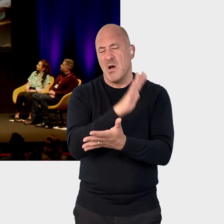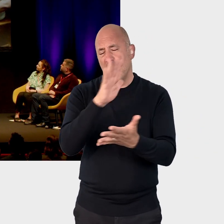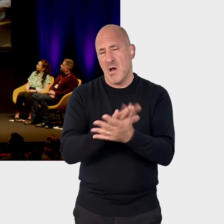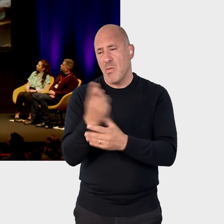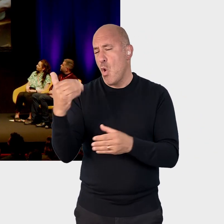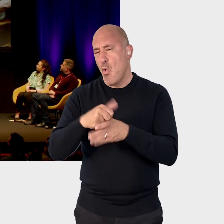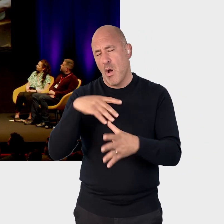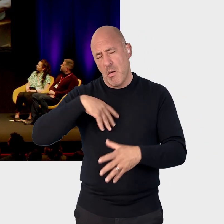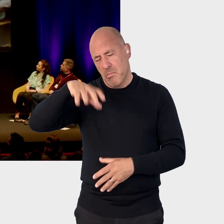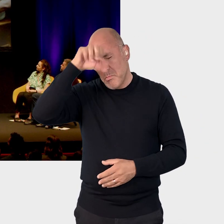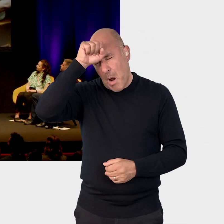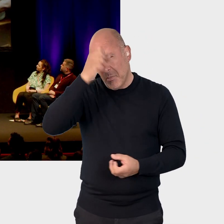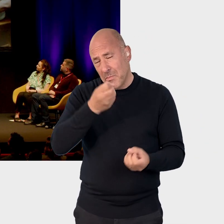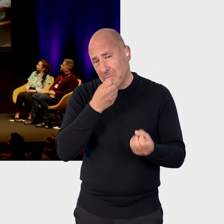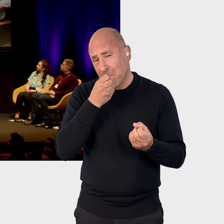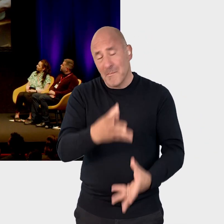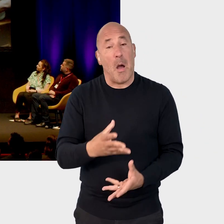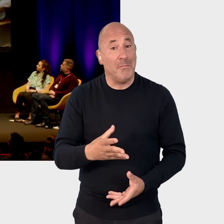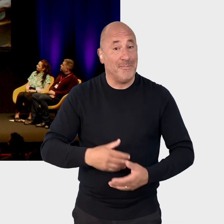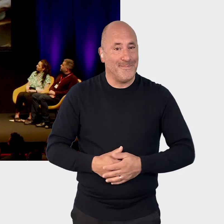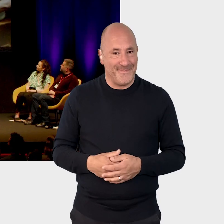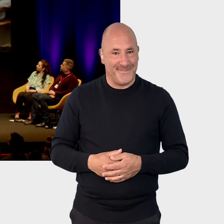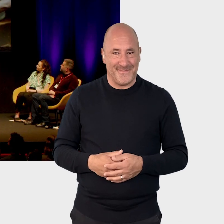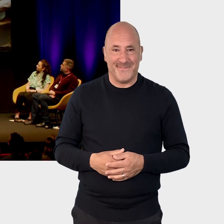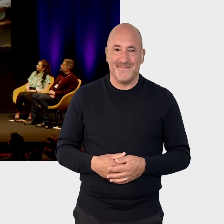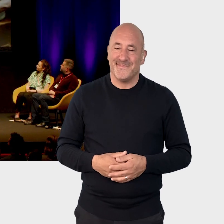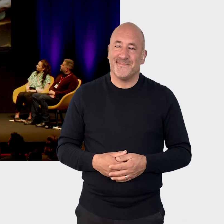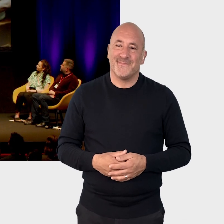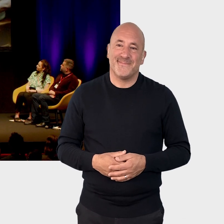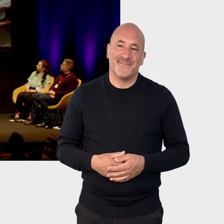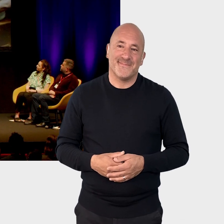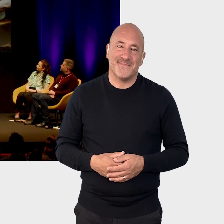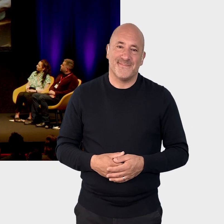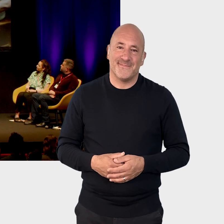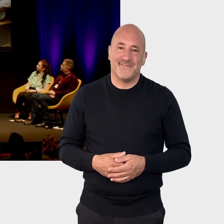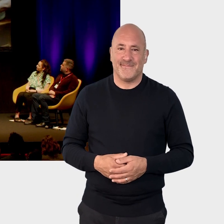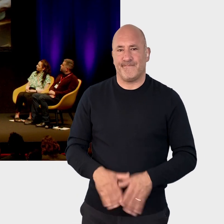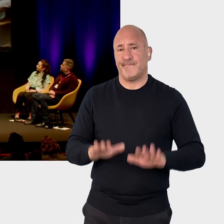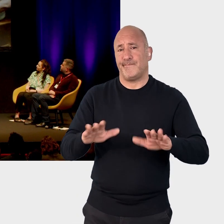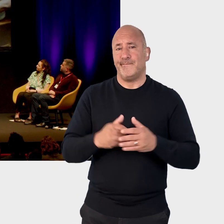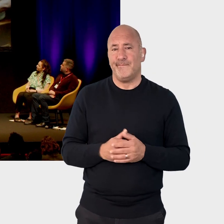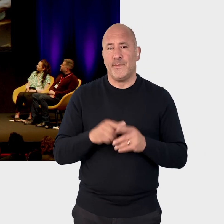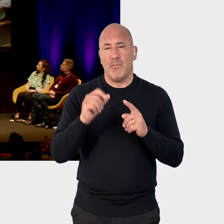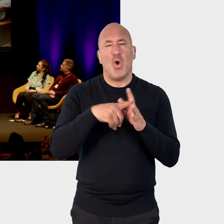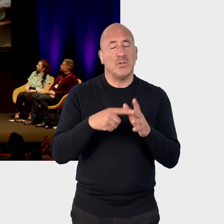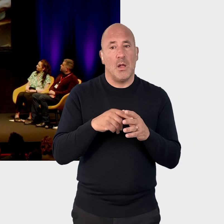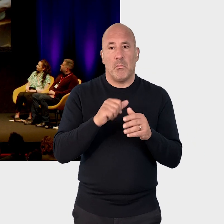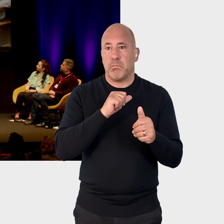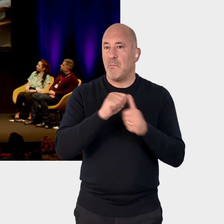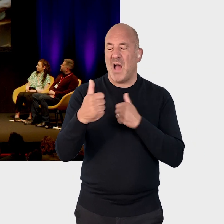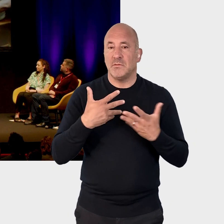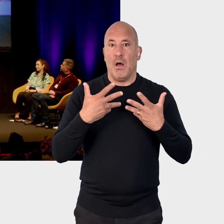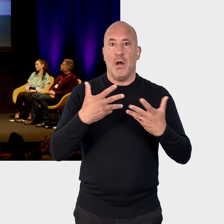were appropriate for those individuals. The workshop sessions were joyous and memorable for all who took